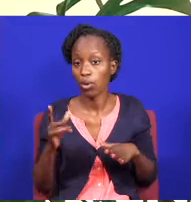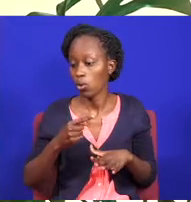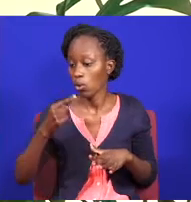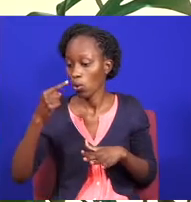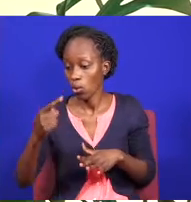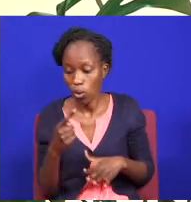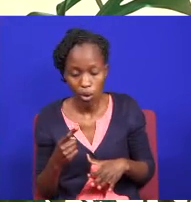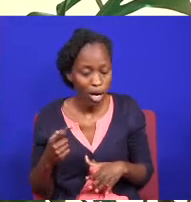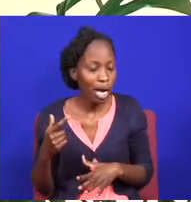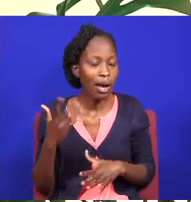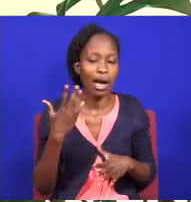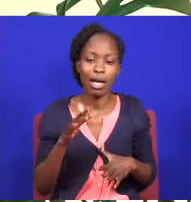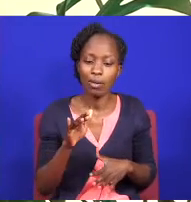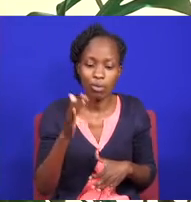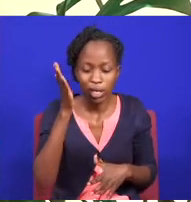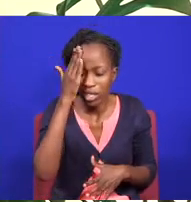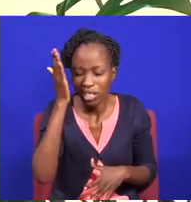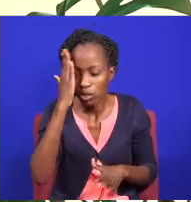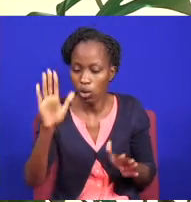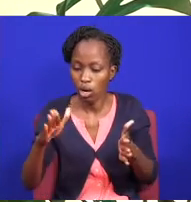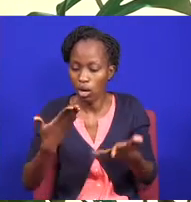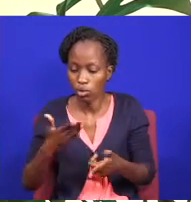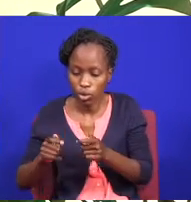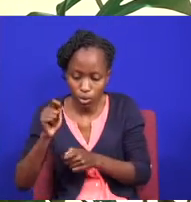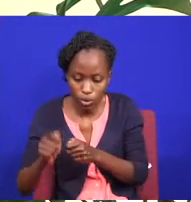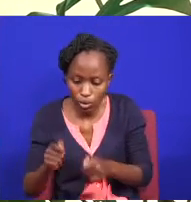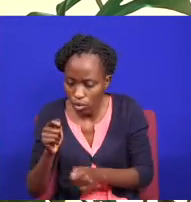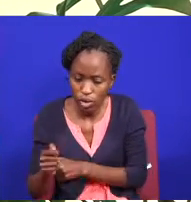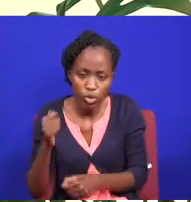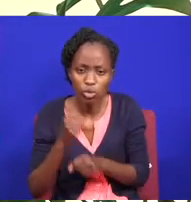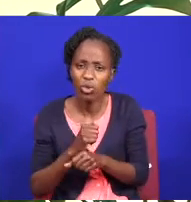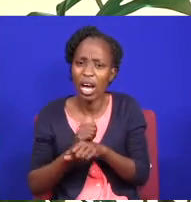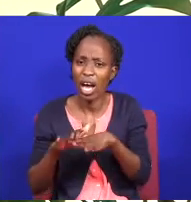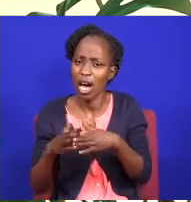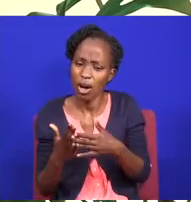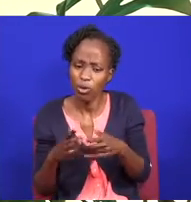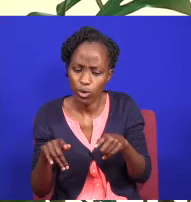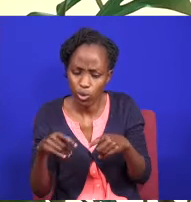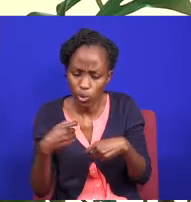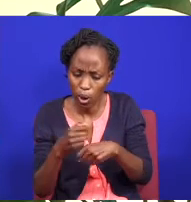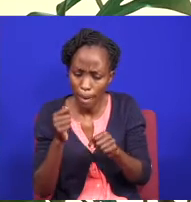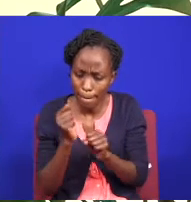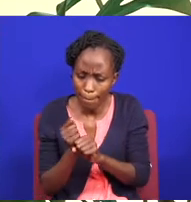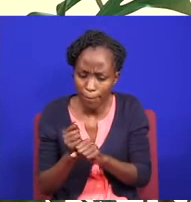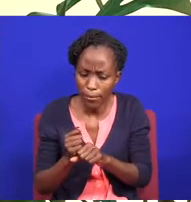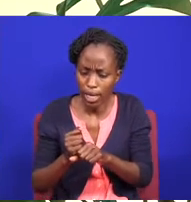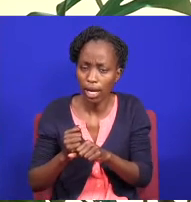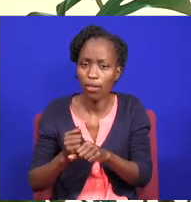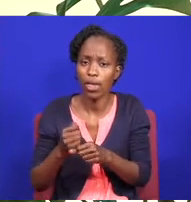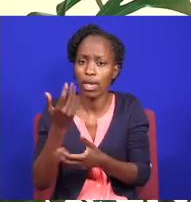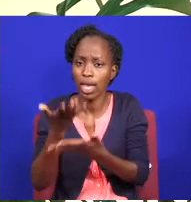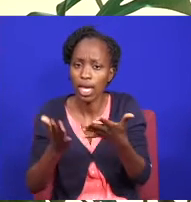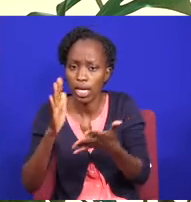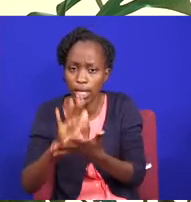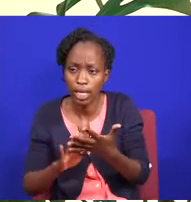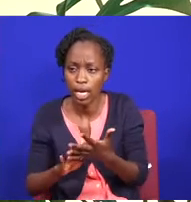all their life. They knew how to fish. They knew how to do their nets. They knew when to fish. And that is why they